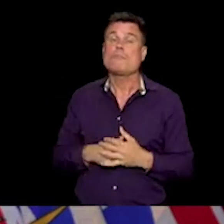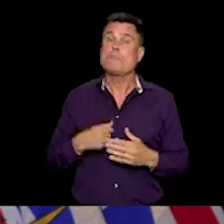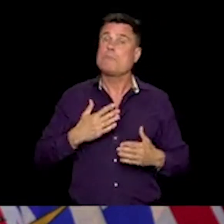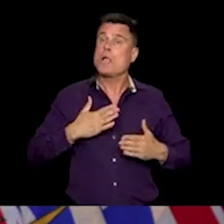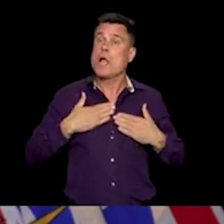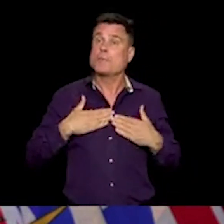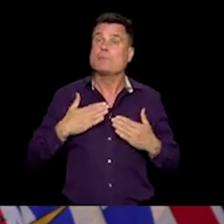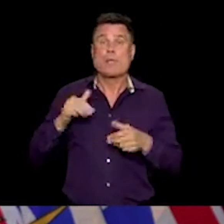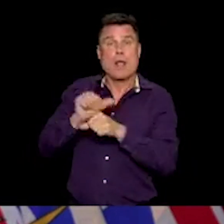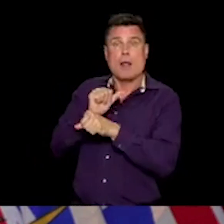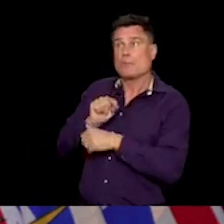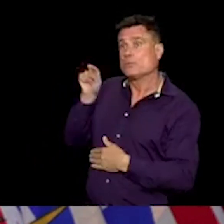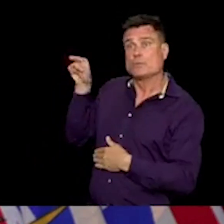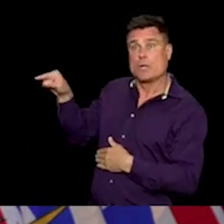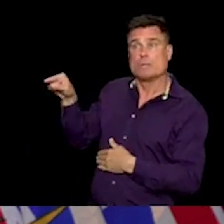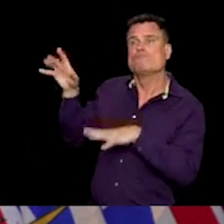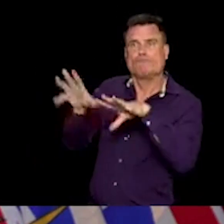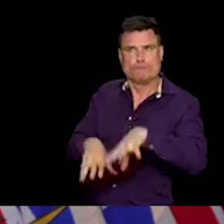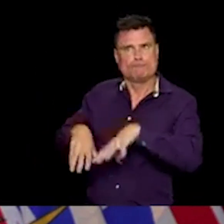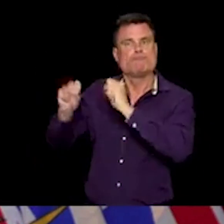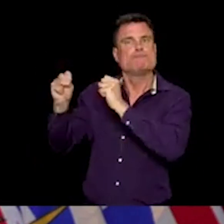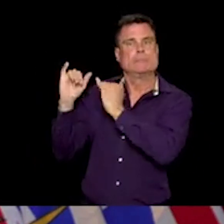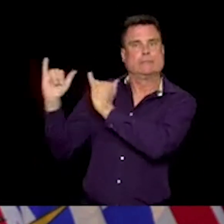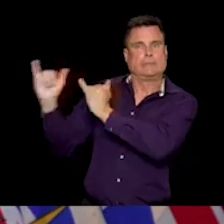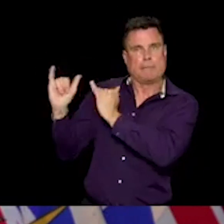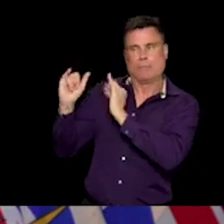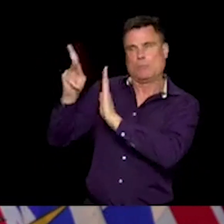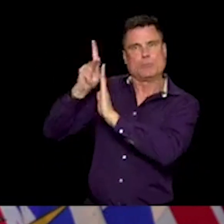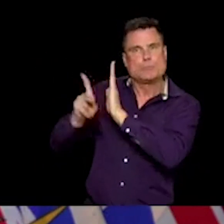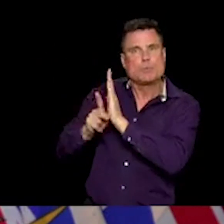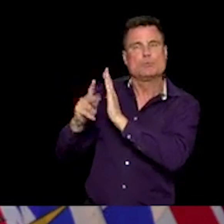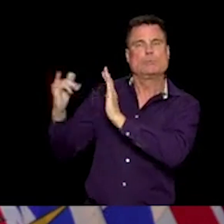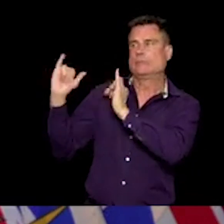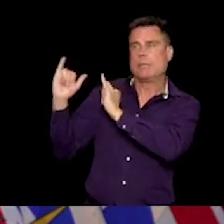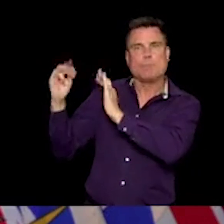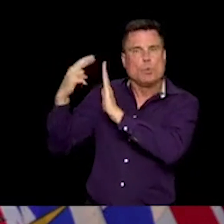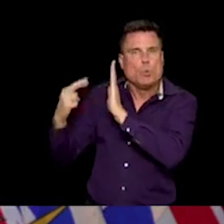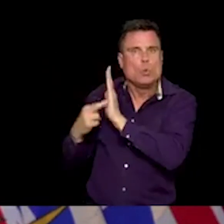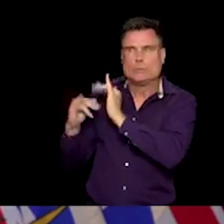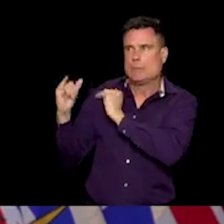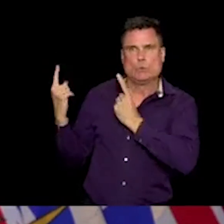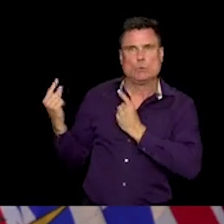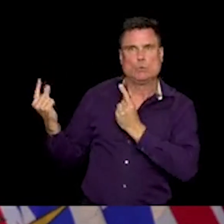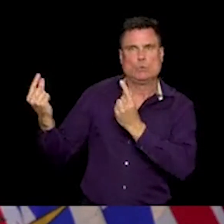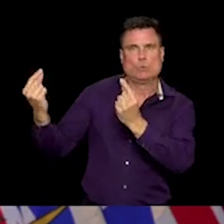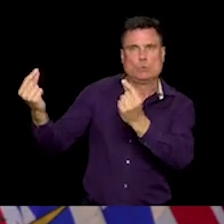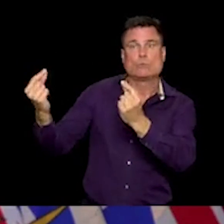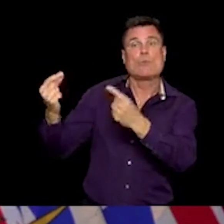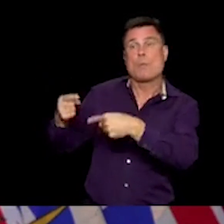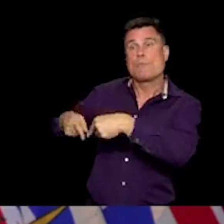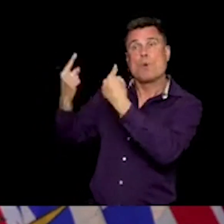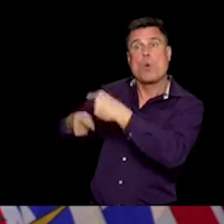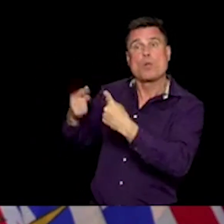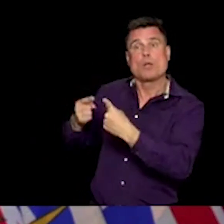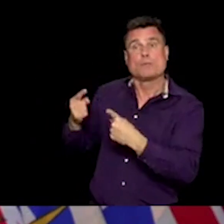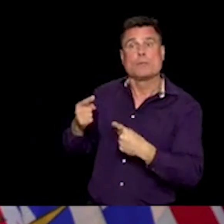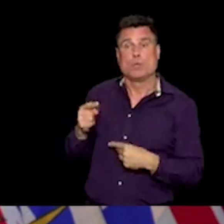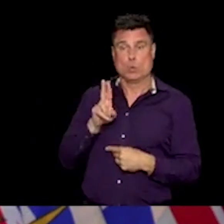for people who come into British Columbia from outside of the country, and we have in addition provided